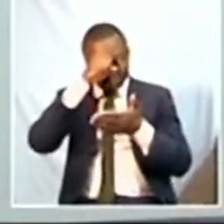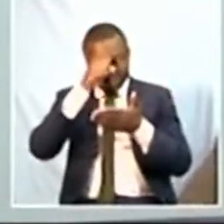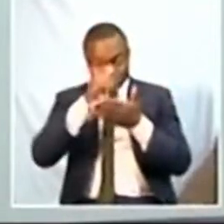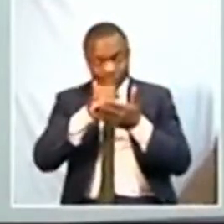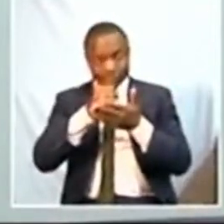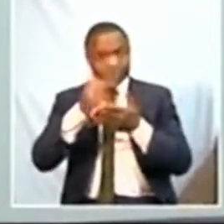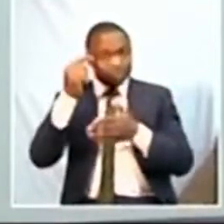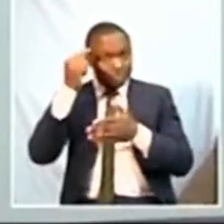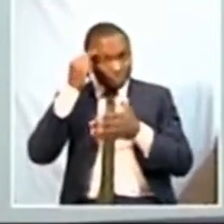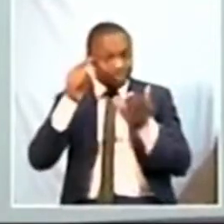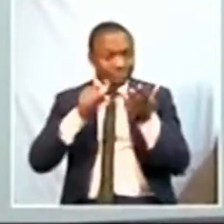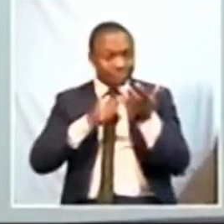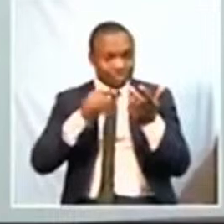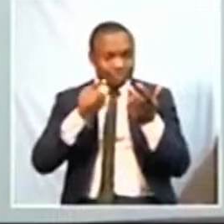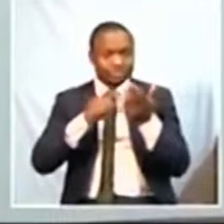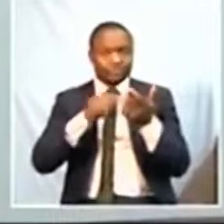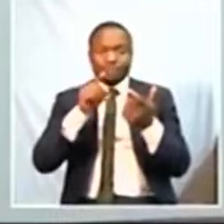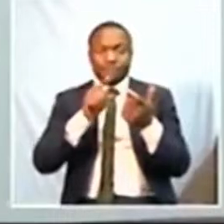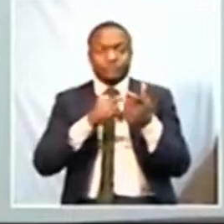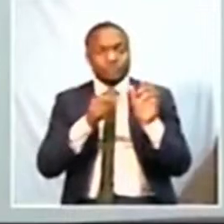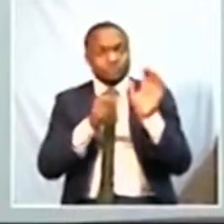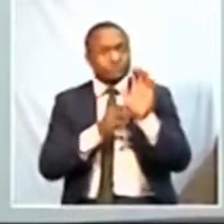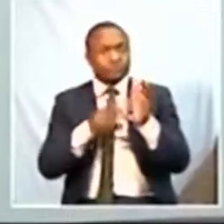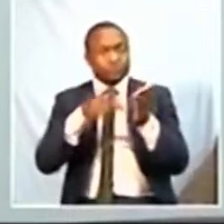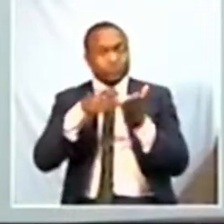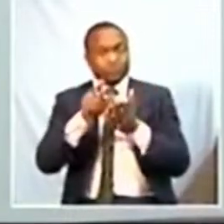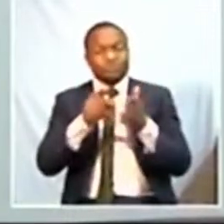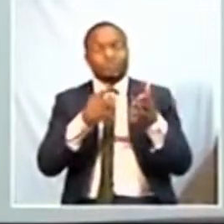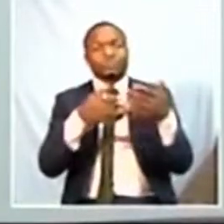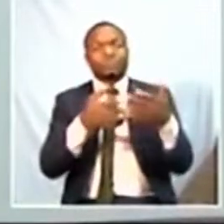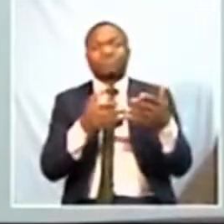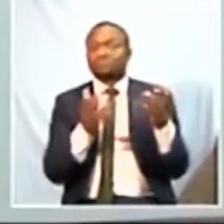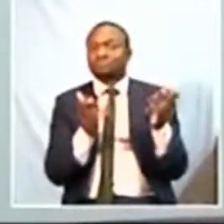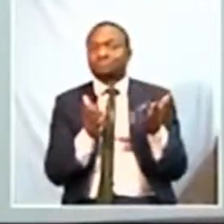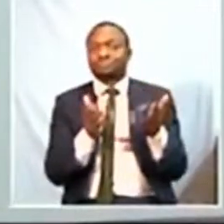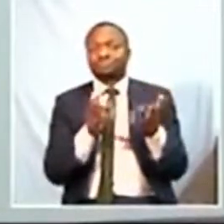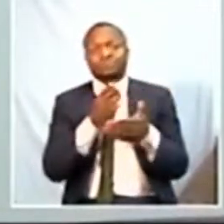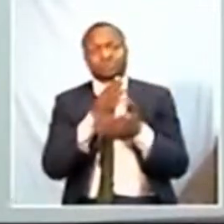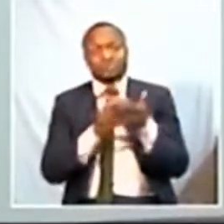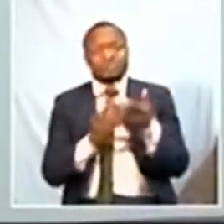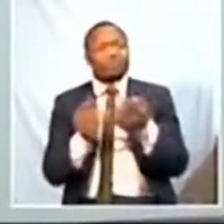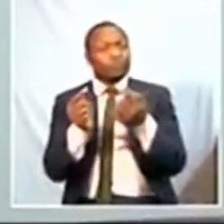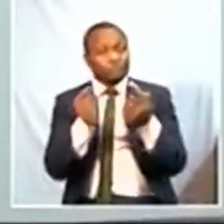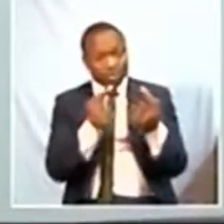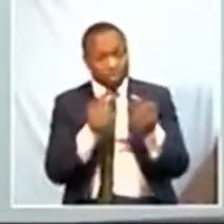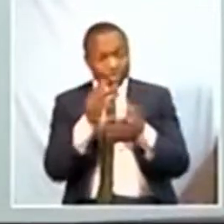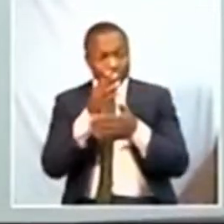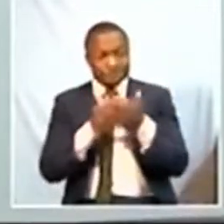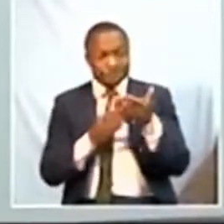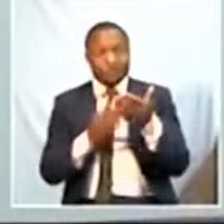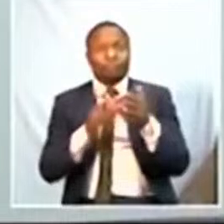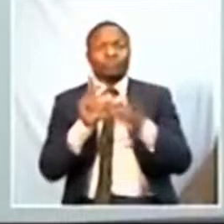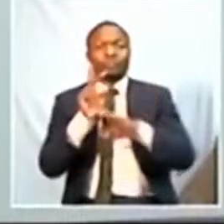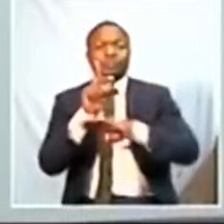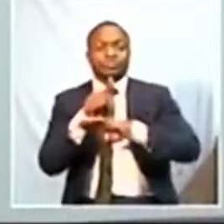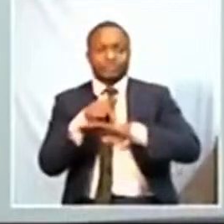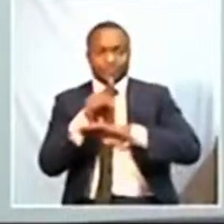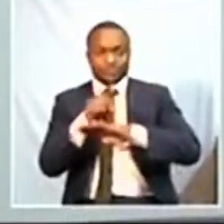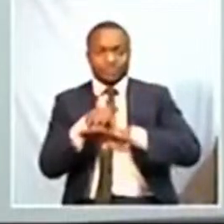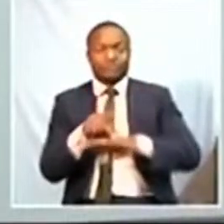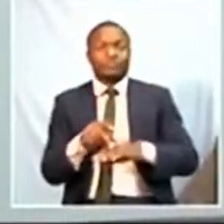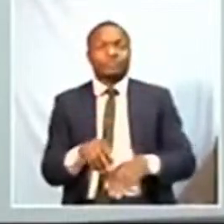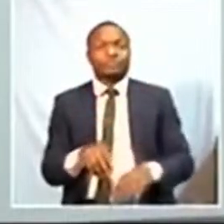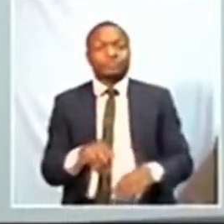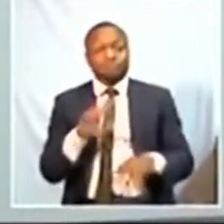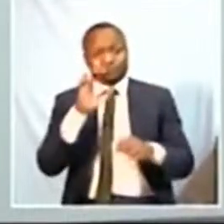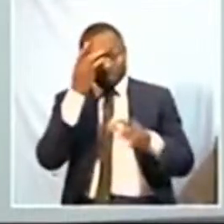count. You have not exhibited payment vouchers. In some instances, on some projects, where